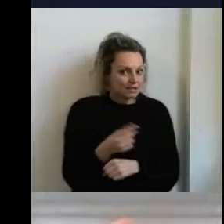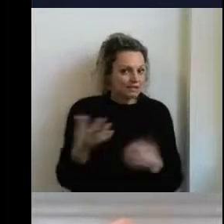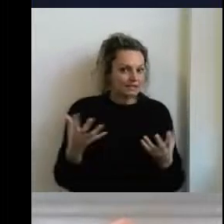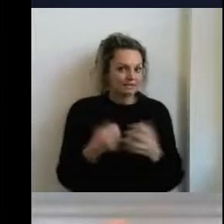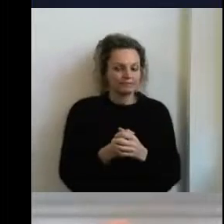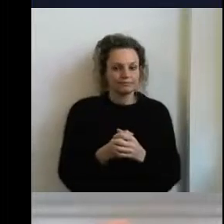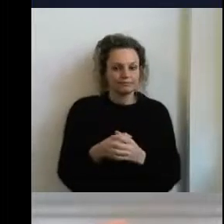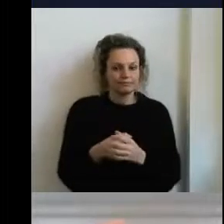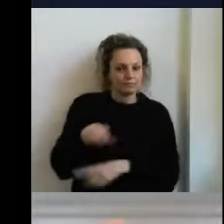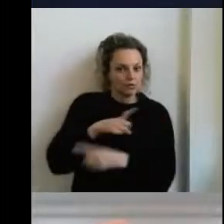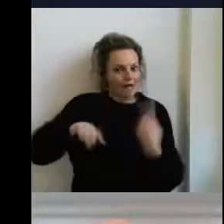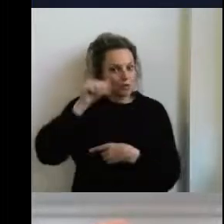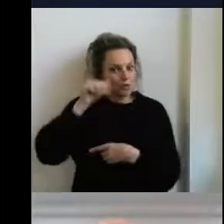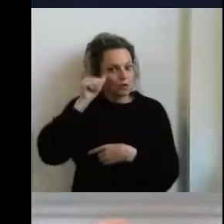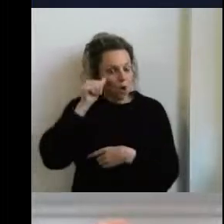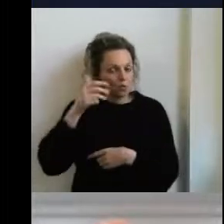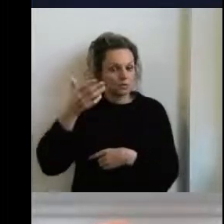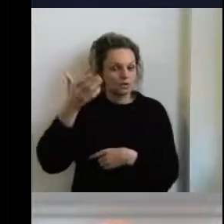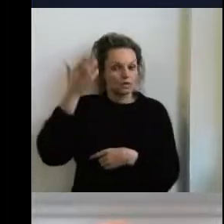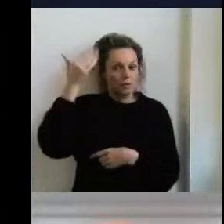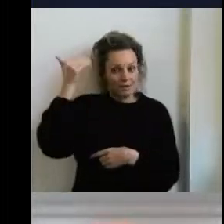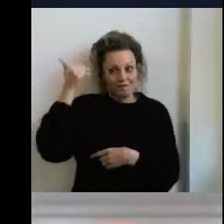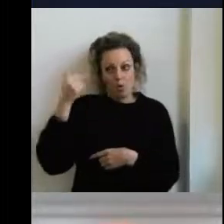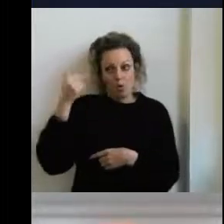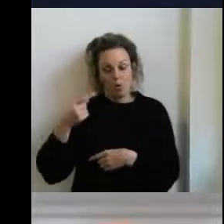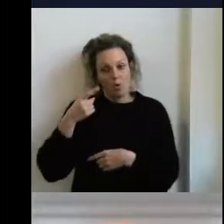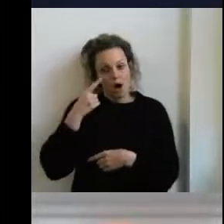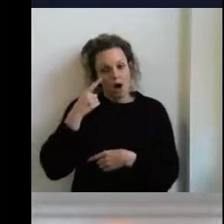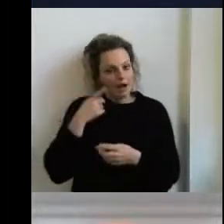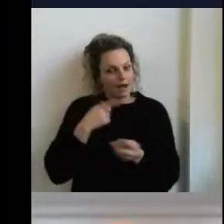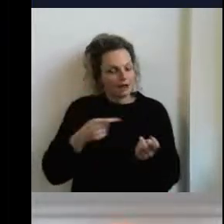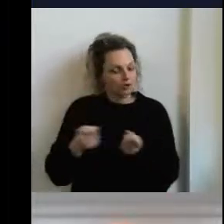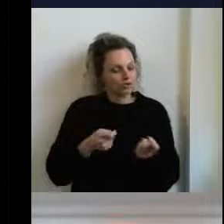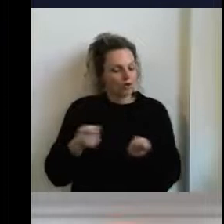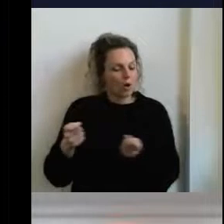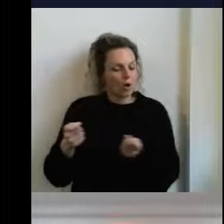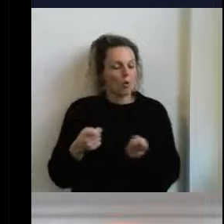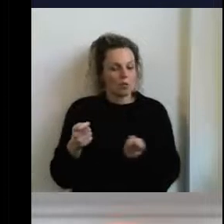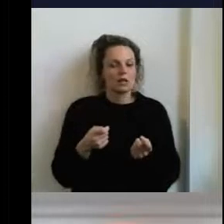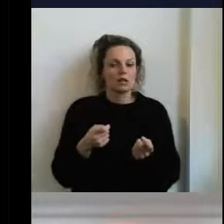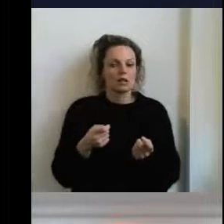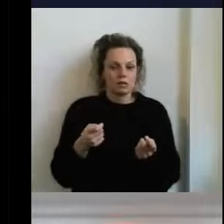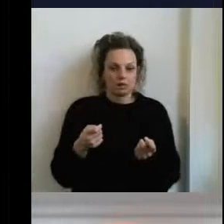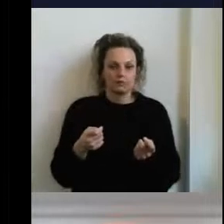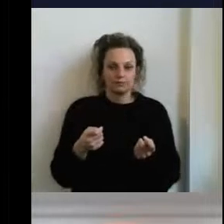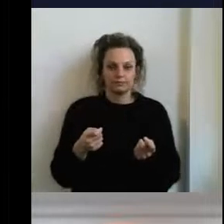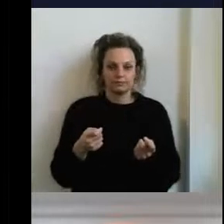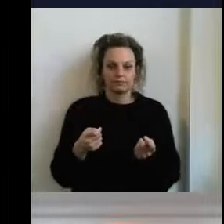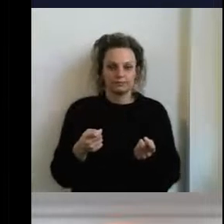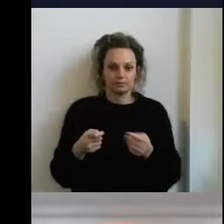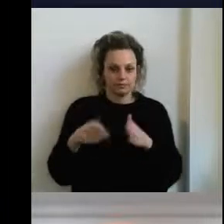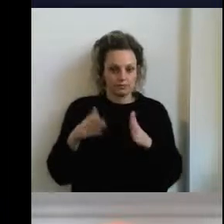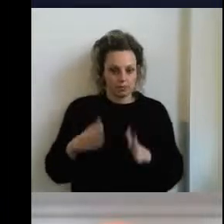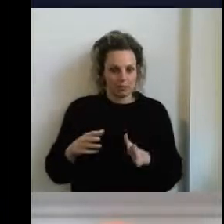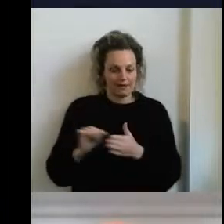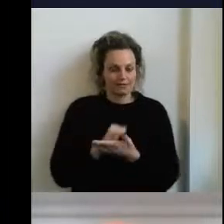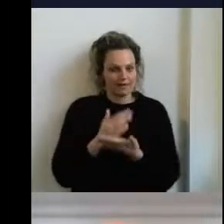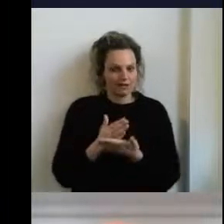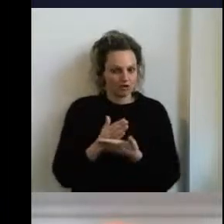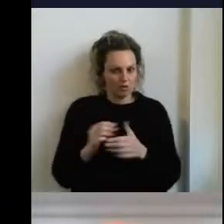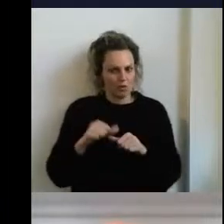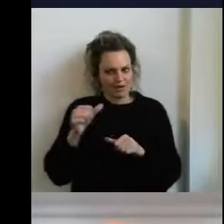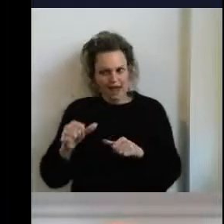used to work for Tobii Dynavox doing eye control, and it's like we've got to make sure that the next coolest thing in eye control